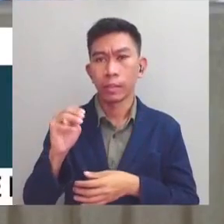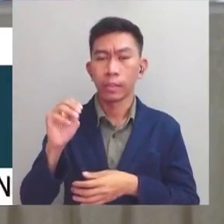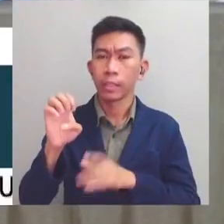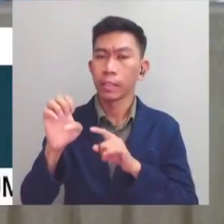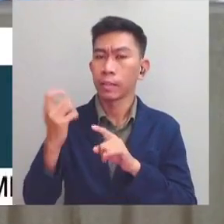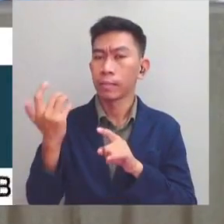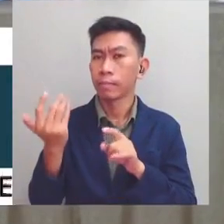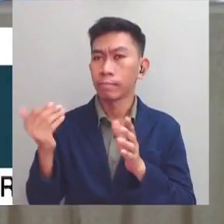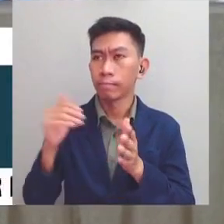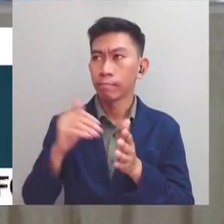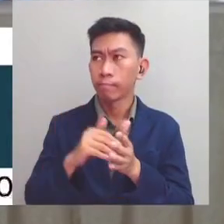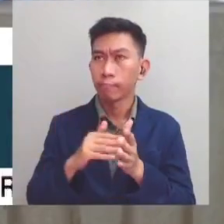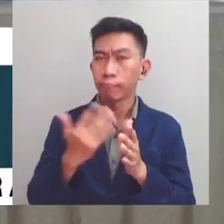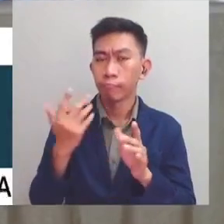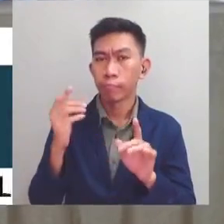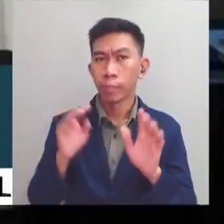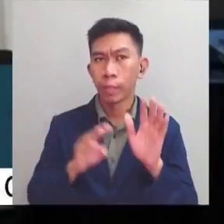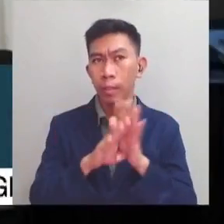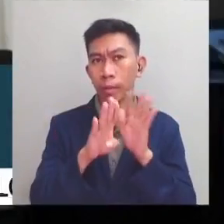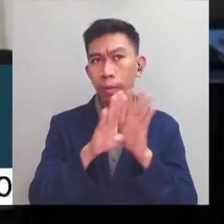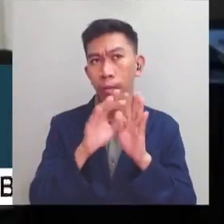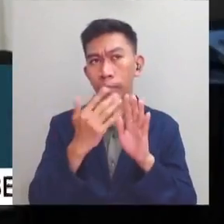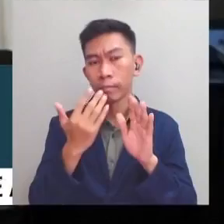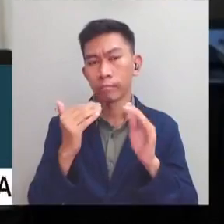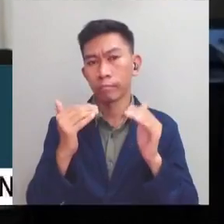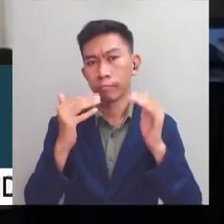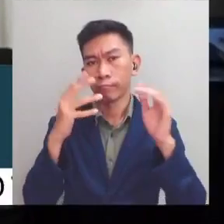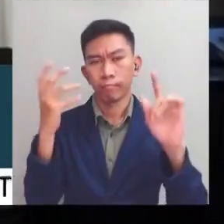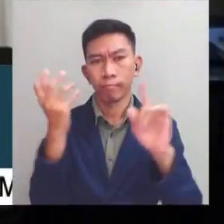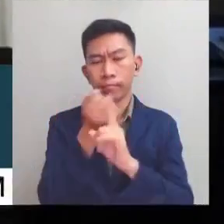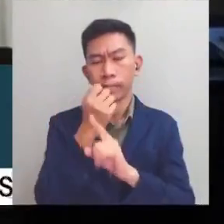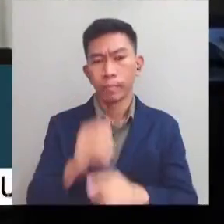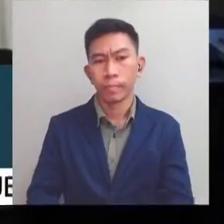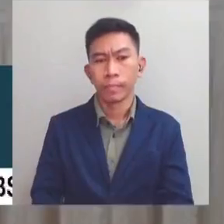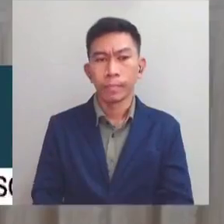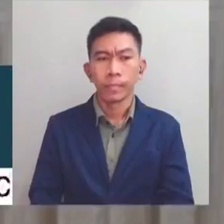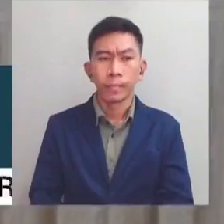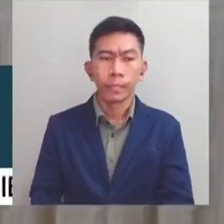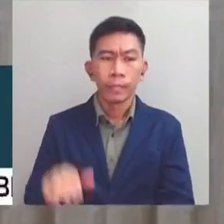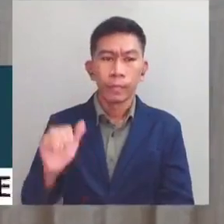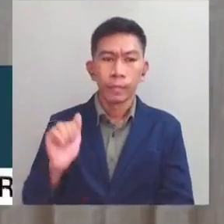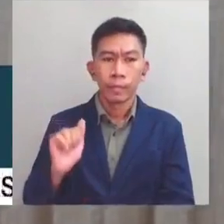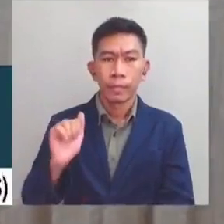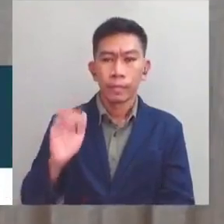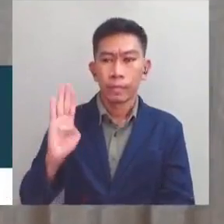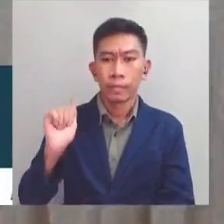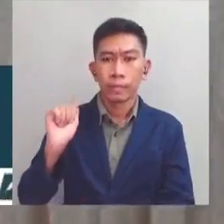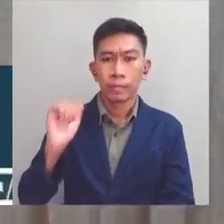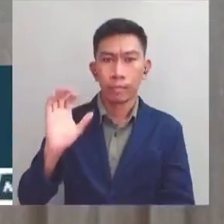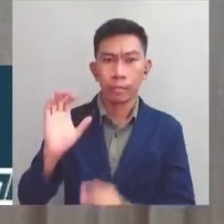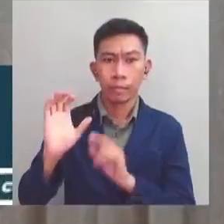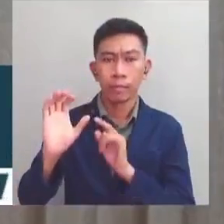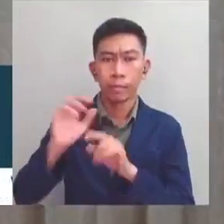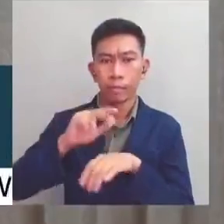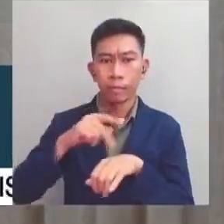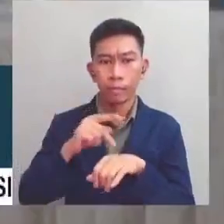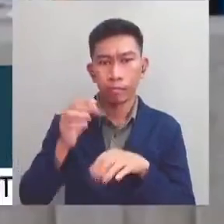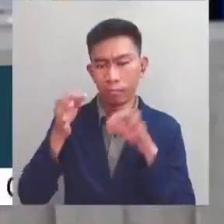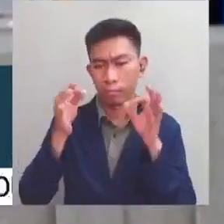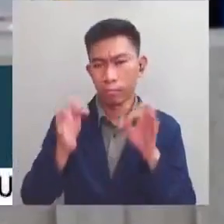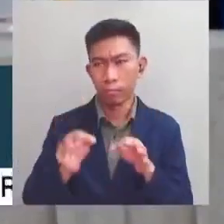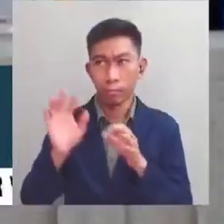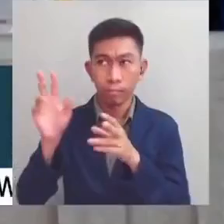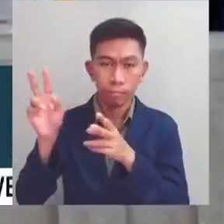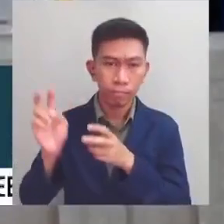want to achieve in terms of sustainability. As for ABAC Philippines, they decided on adopting economic resiliency